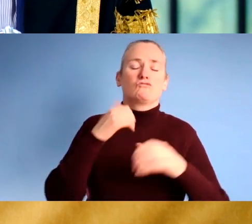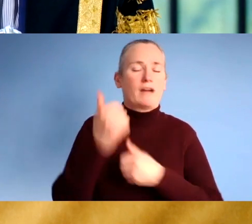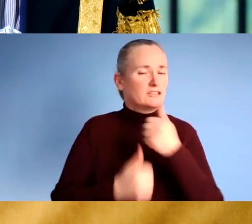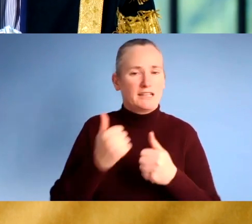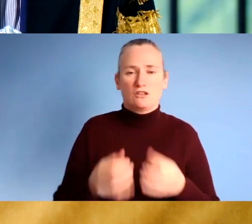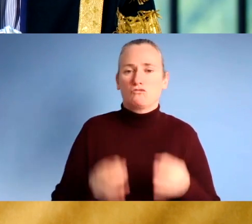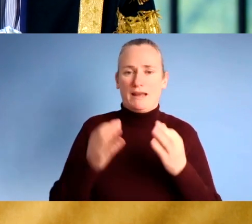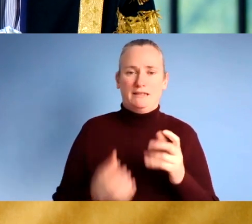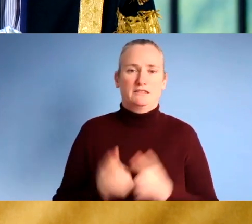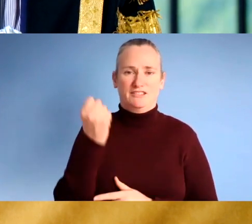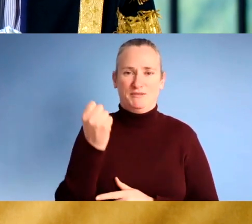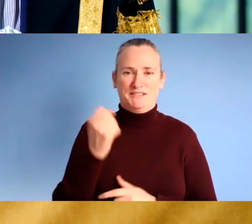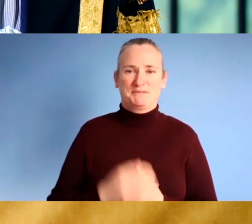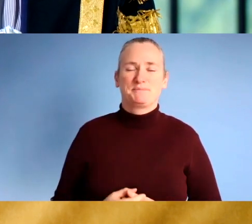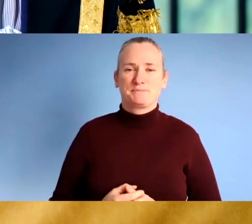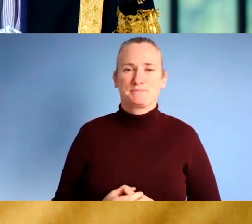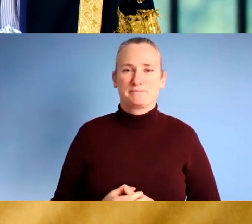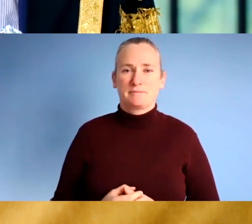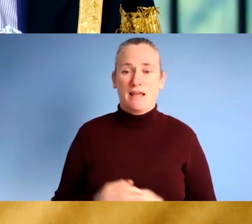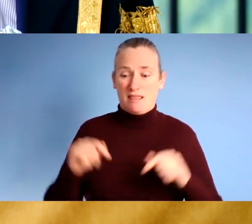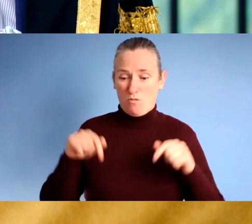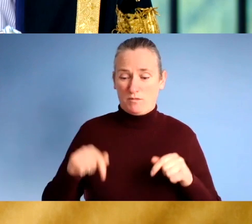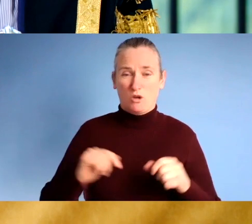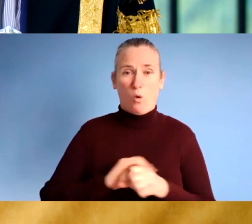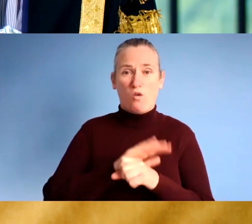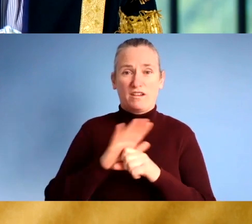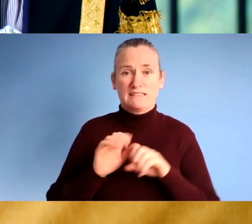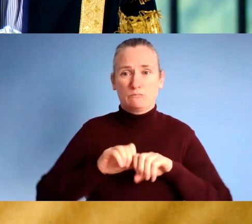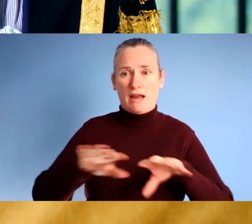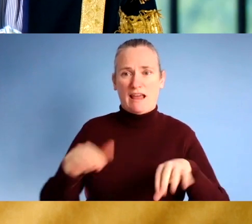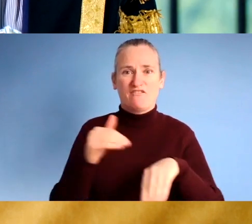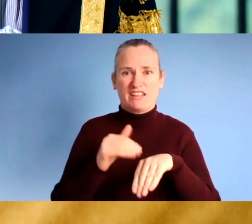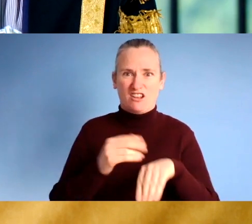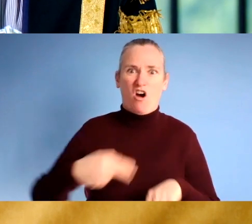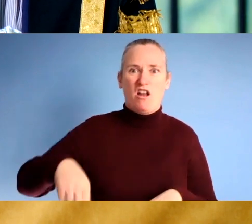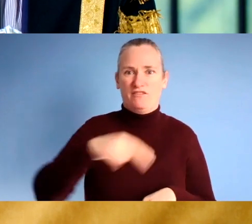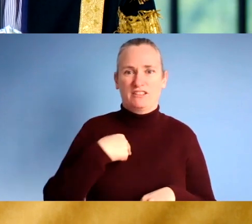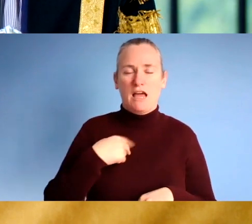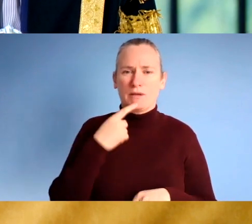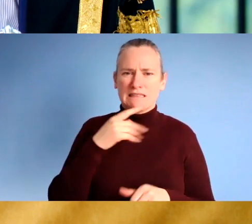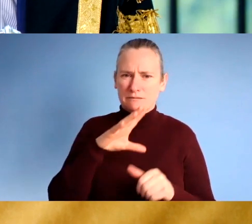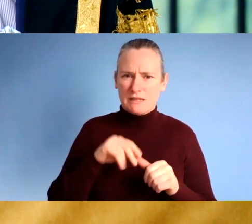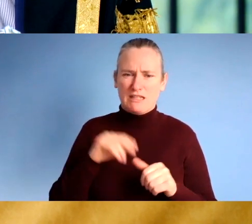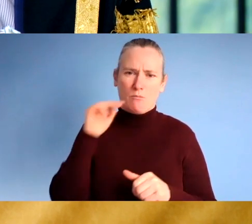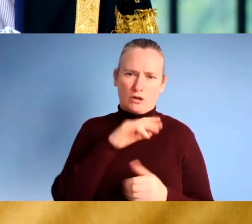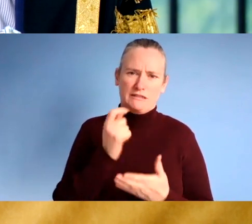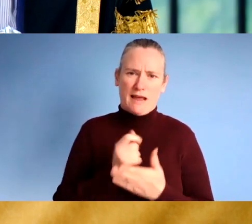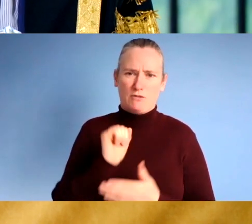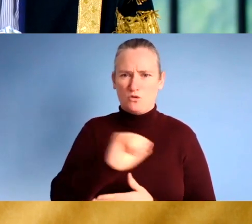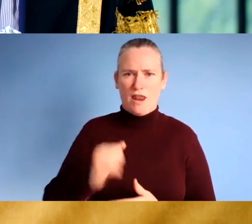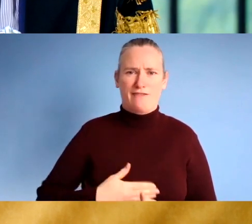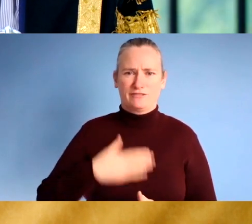this amazing achievement. The current pandemic has affected us all, but it's come a particularly formative time in your